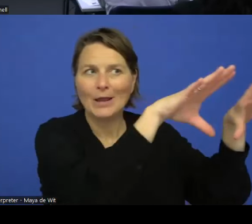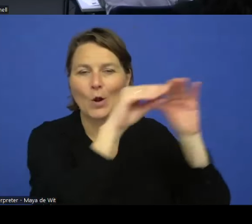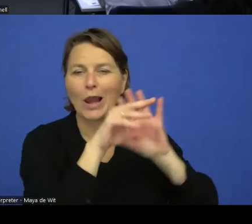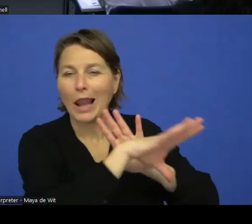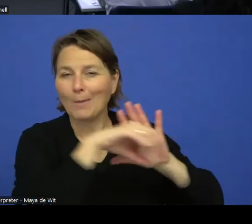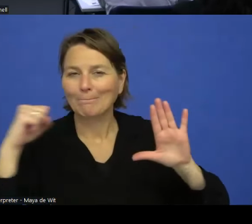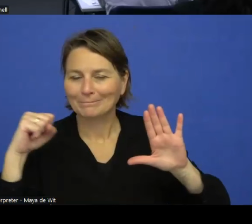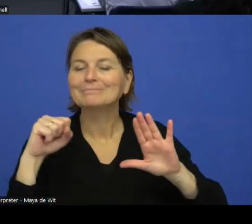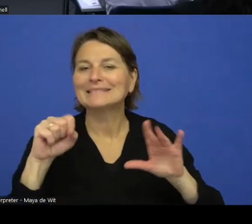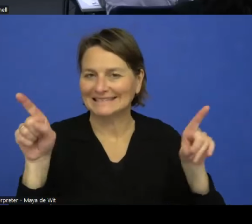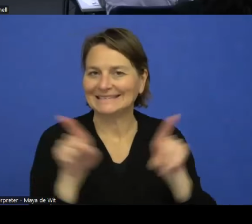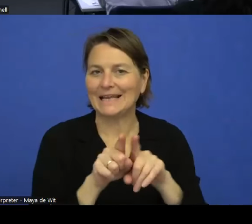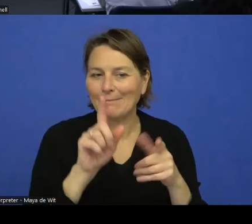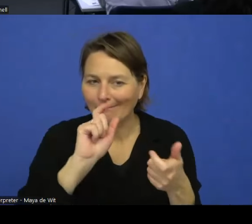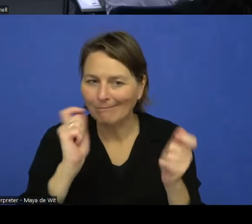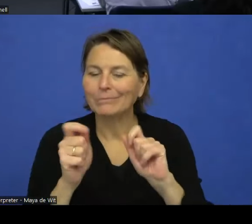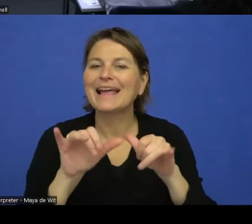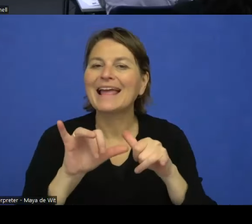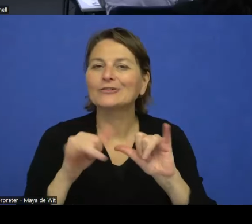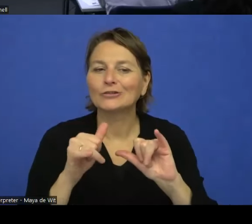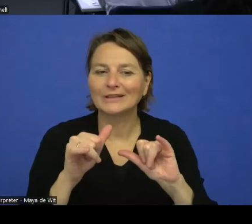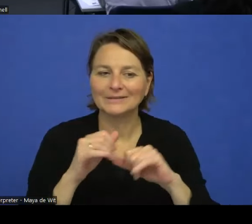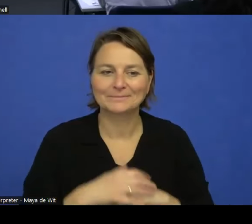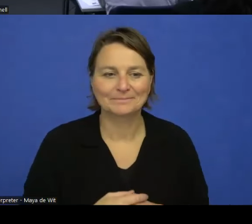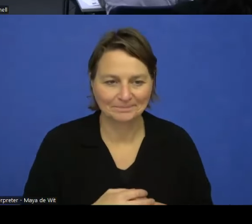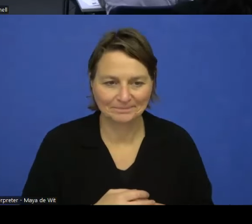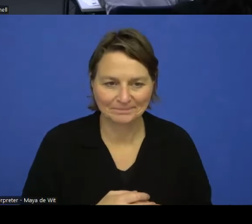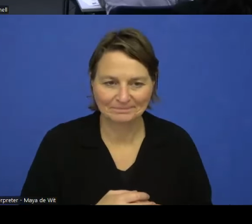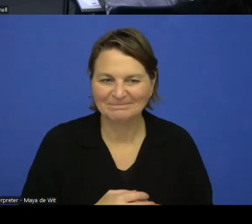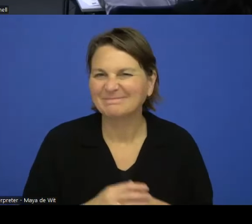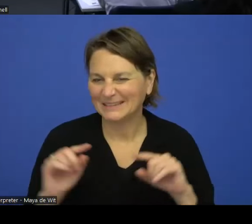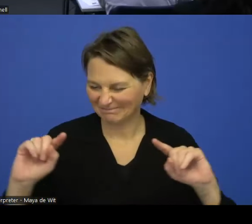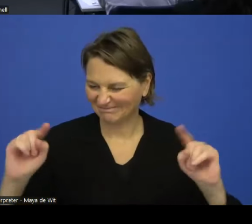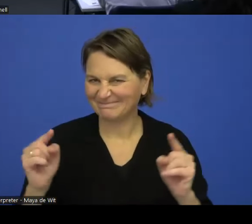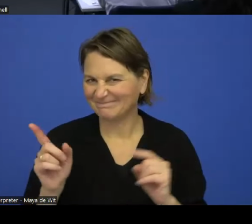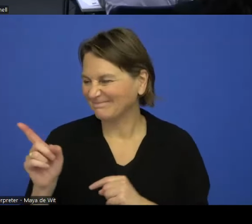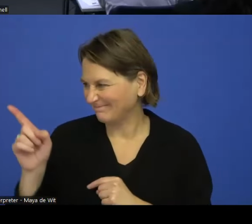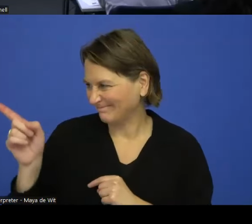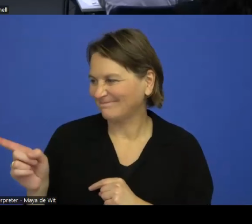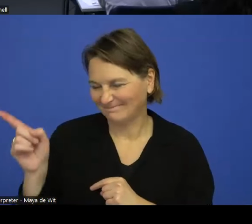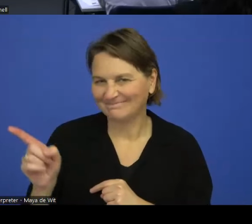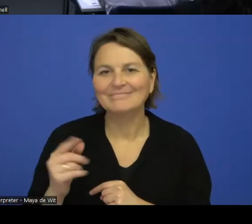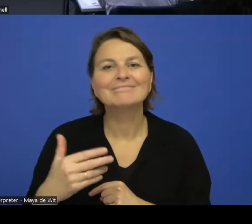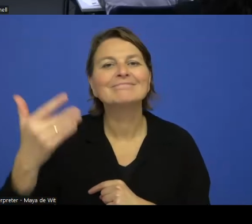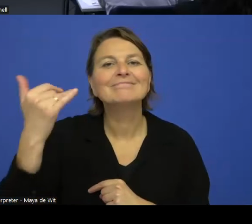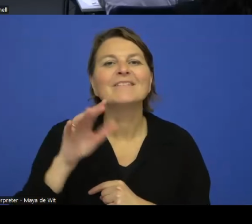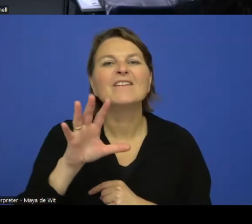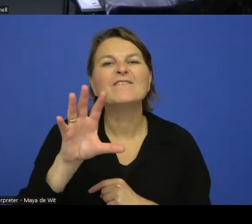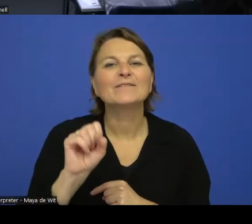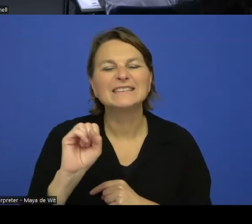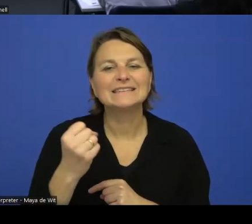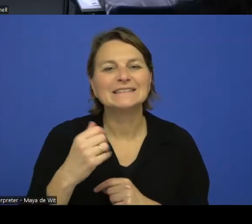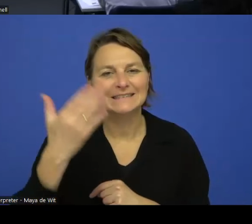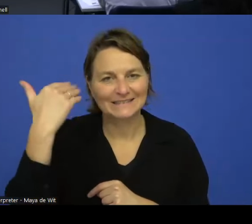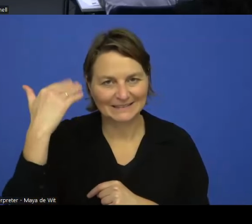C. Wright Mills wrote a book, The Sociological Imagination, in the 1950s, which really kind of transformed sociology. As I understand it, sociologists